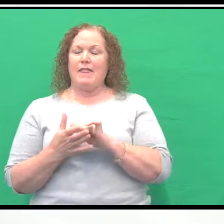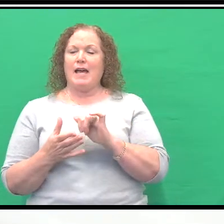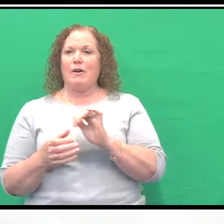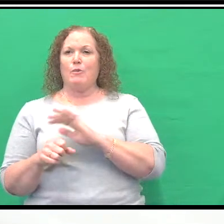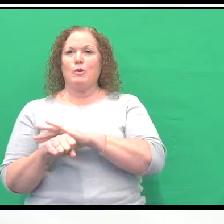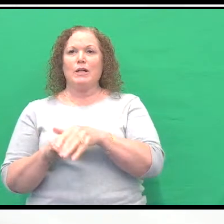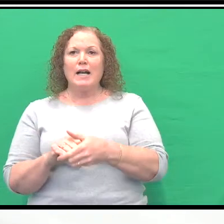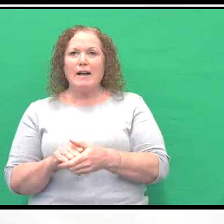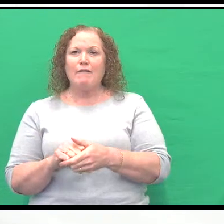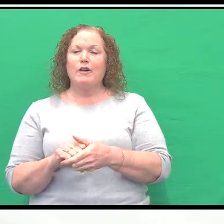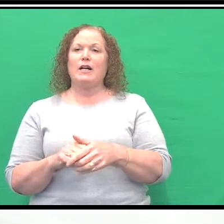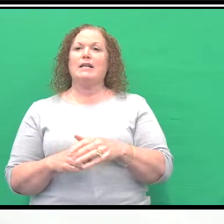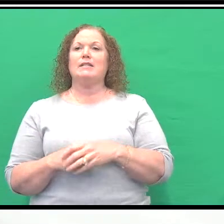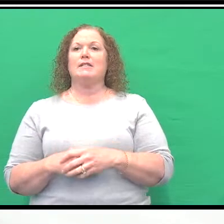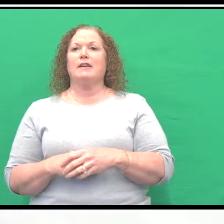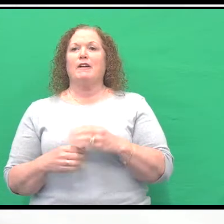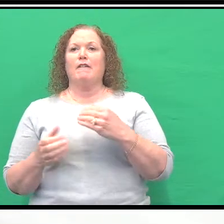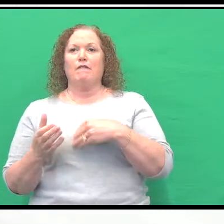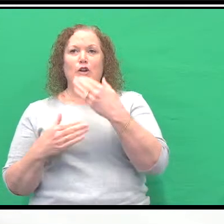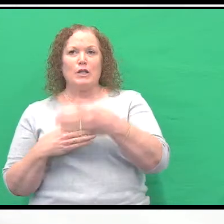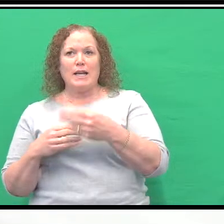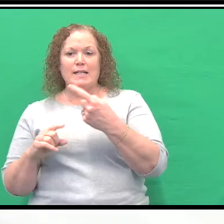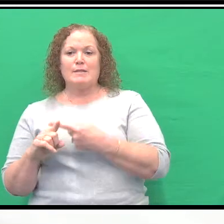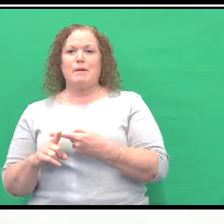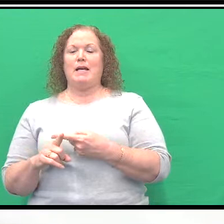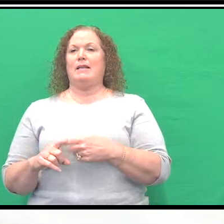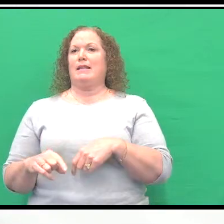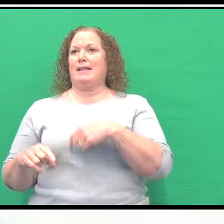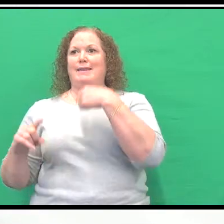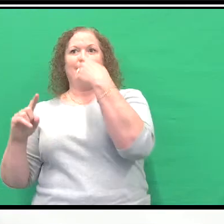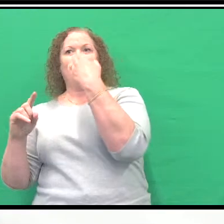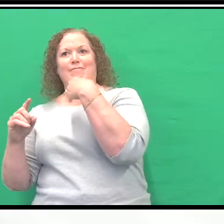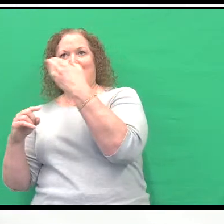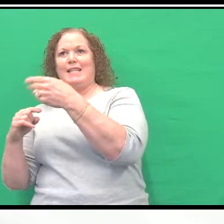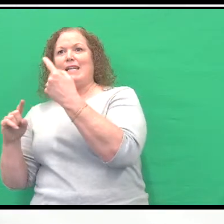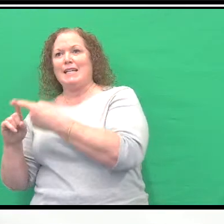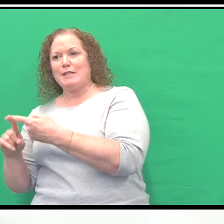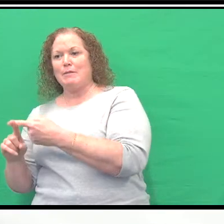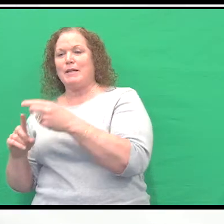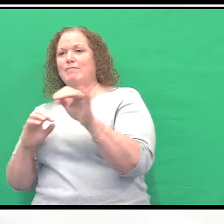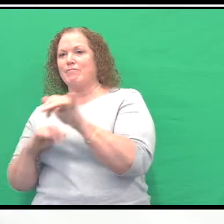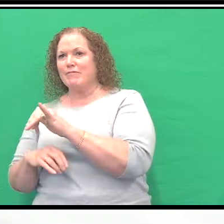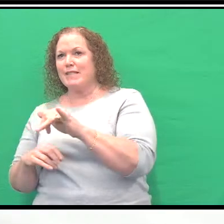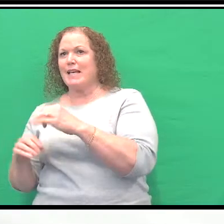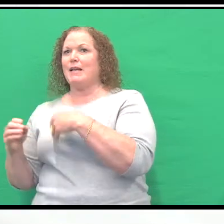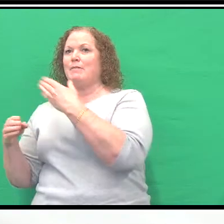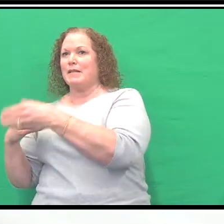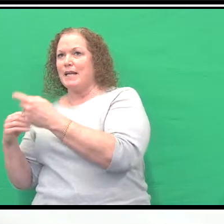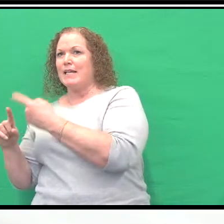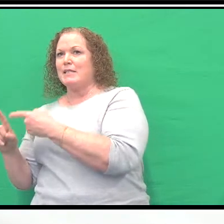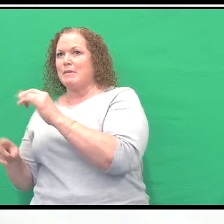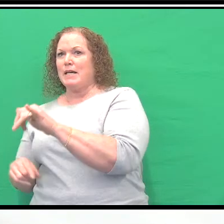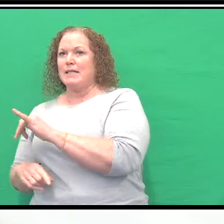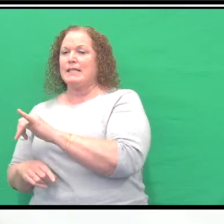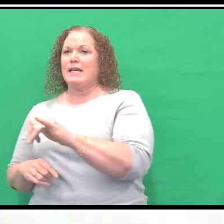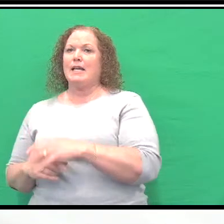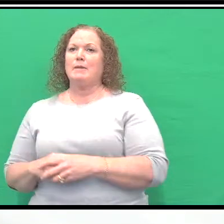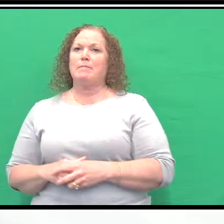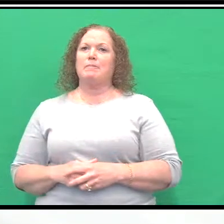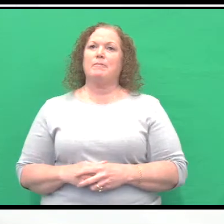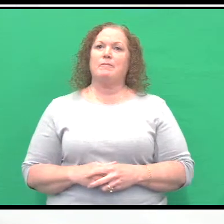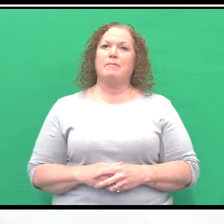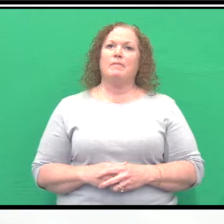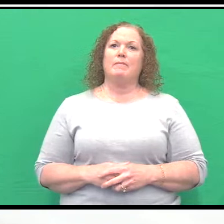22nd, we will bring another resolution that would then be for March. I also wanted to